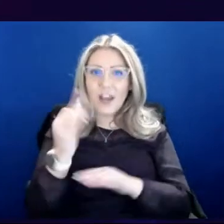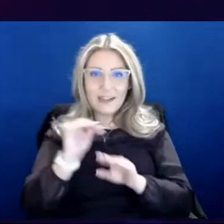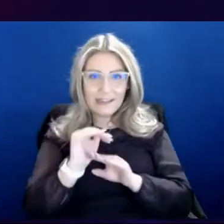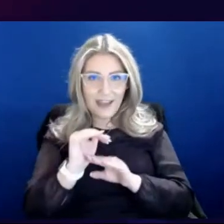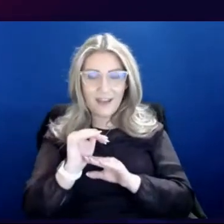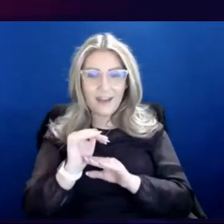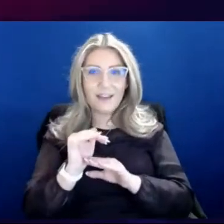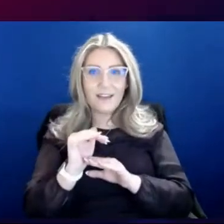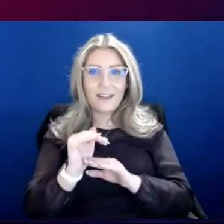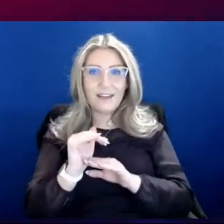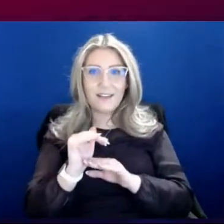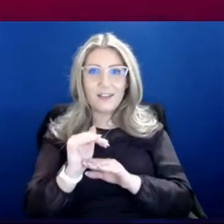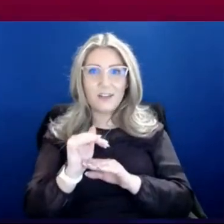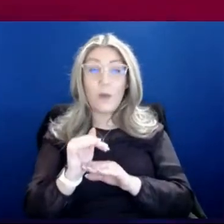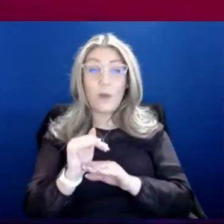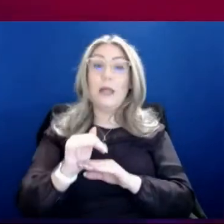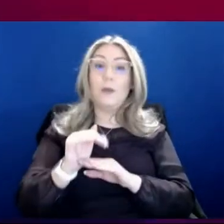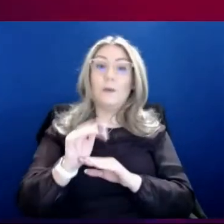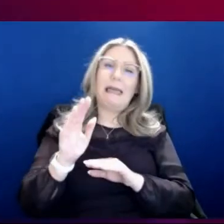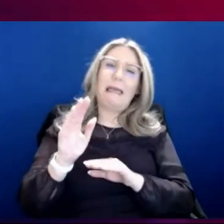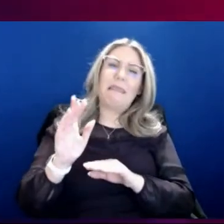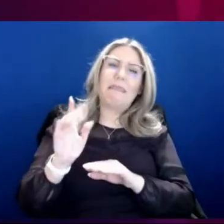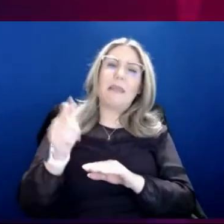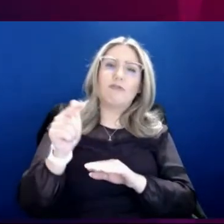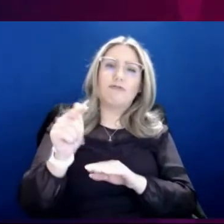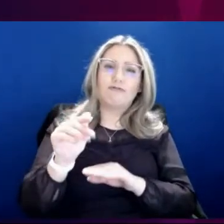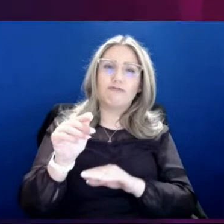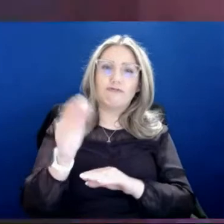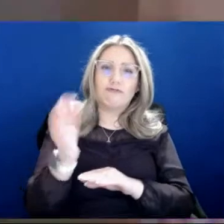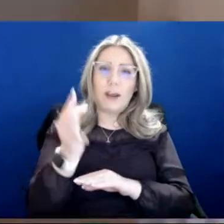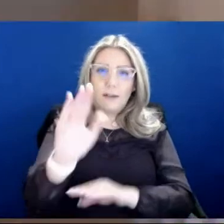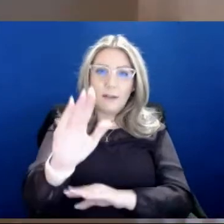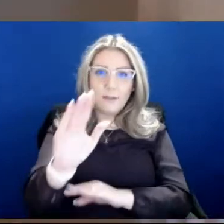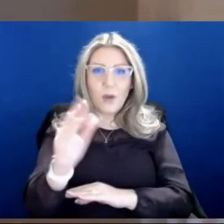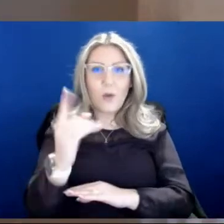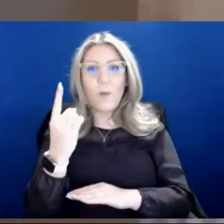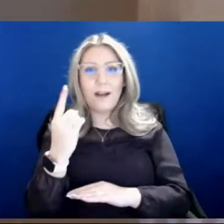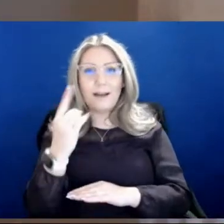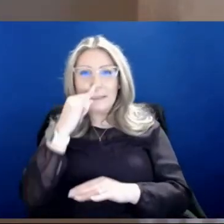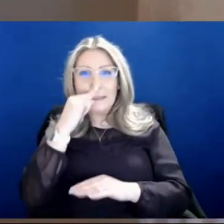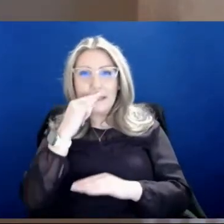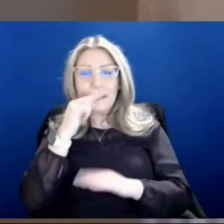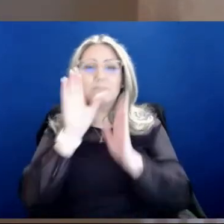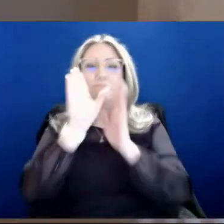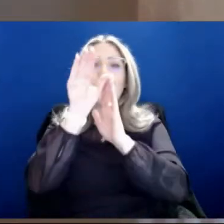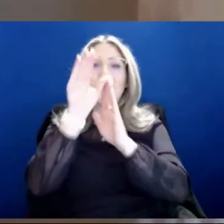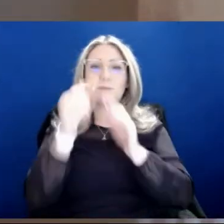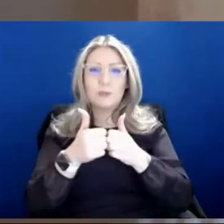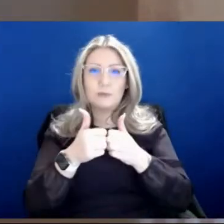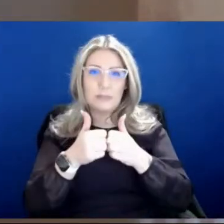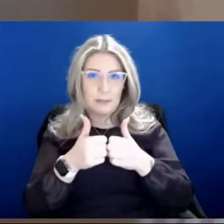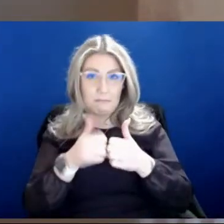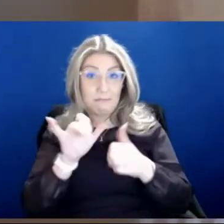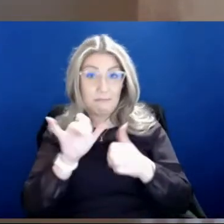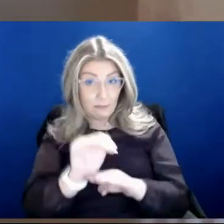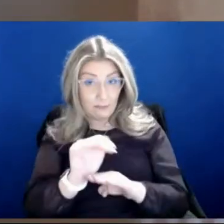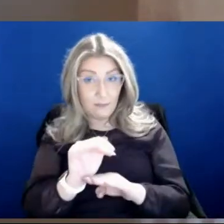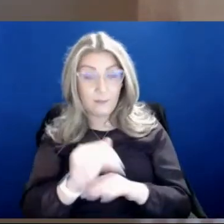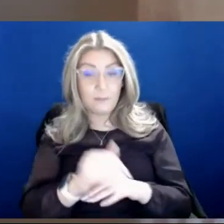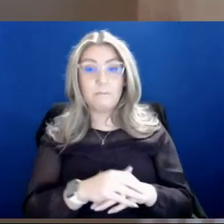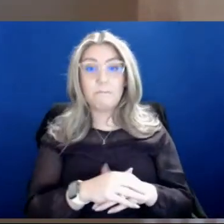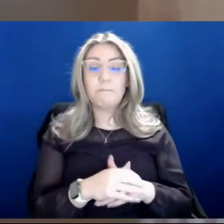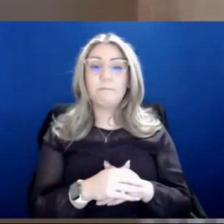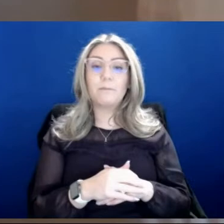or a late Friday afternoon. We had one of the kiddos' basketball games that night.